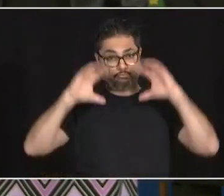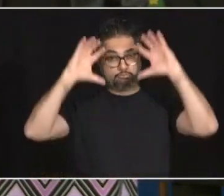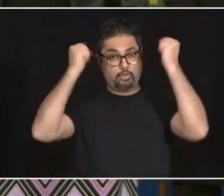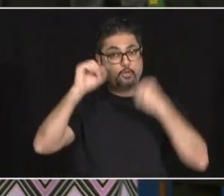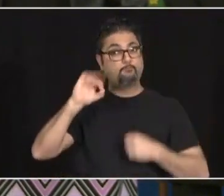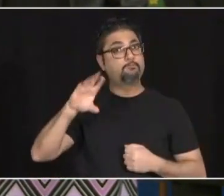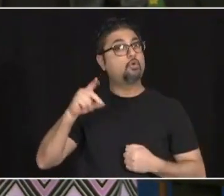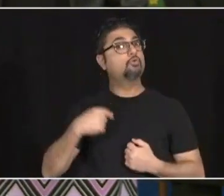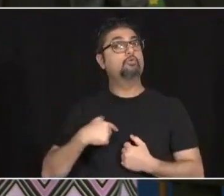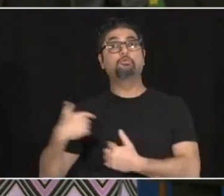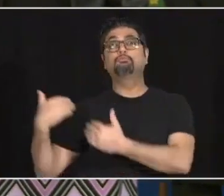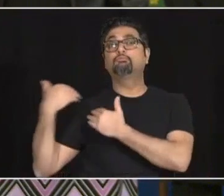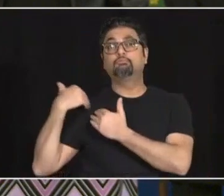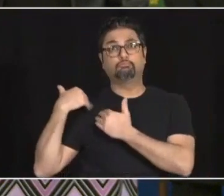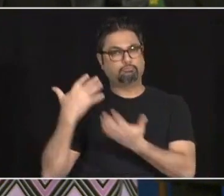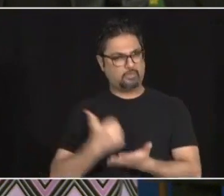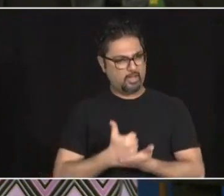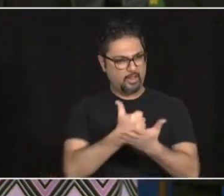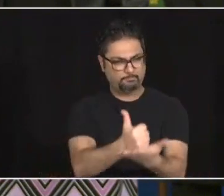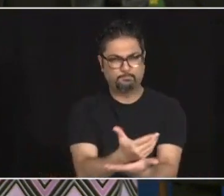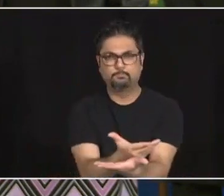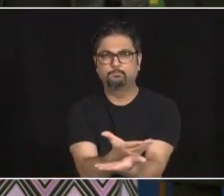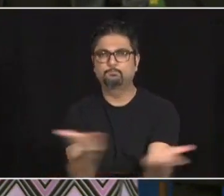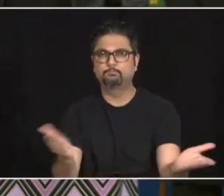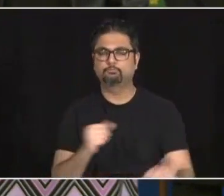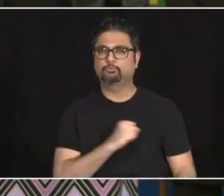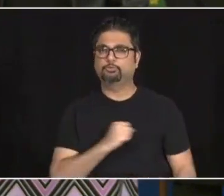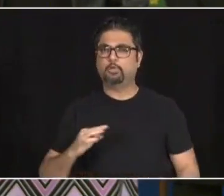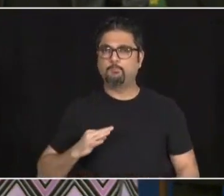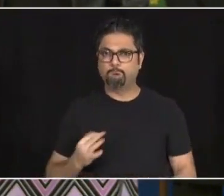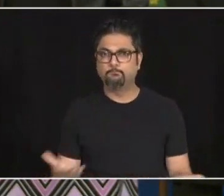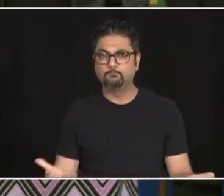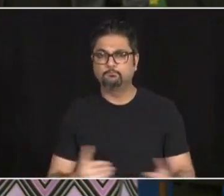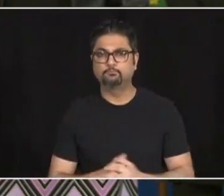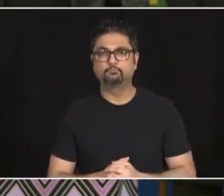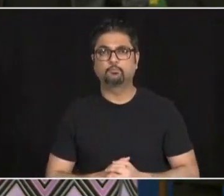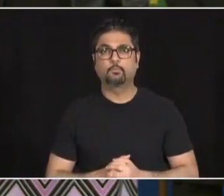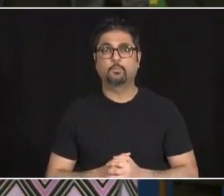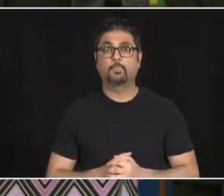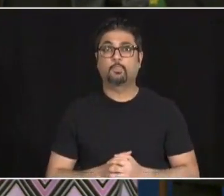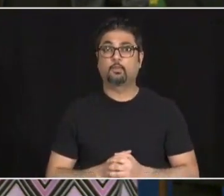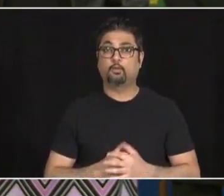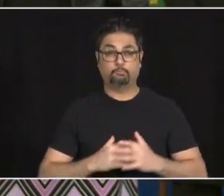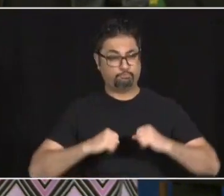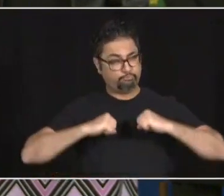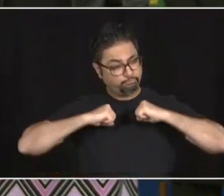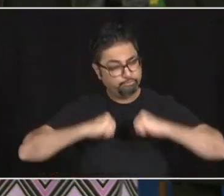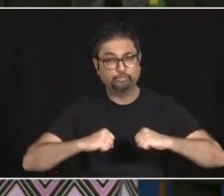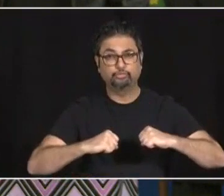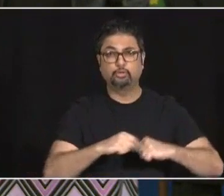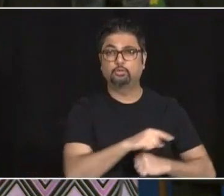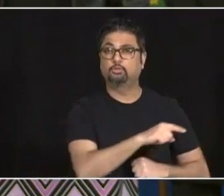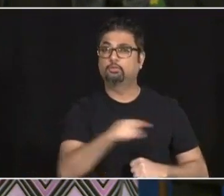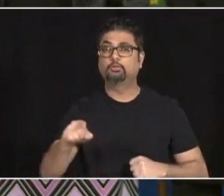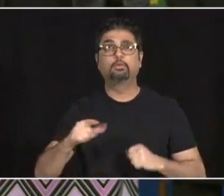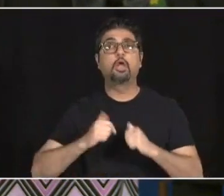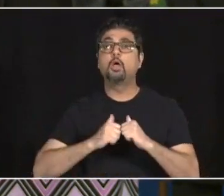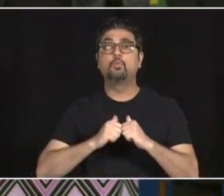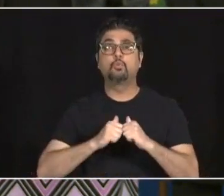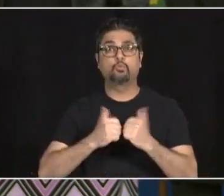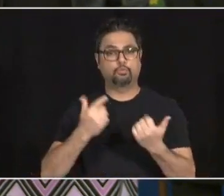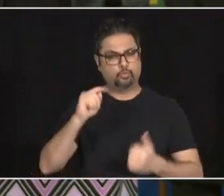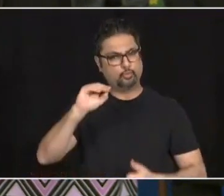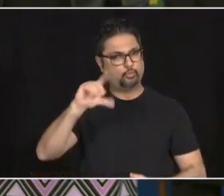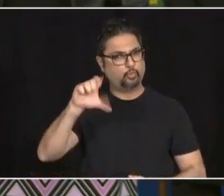That's why we've done everything possible to protect them, to give them the tools and resources they need. And today,